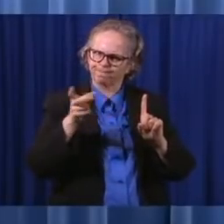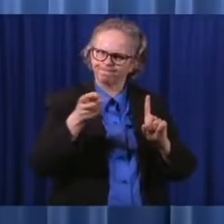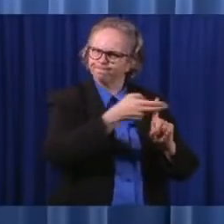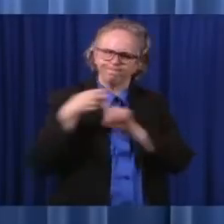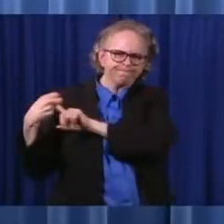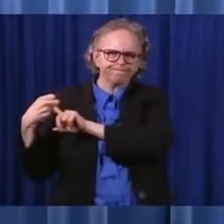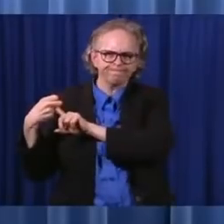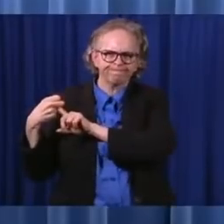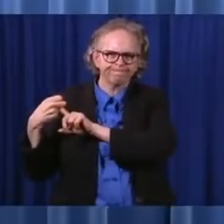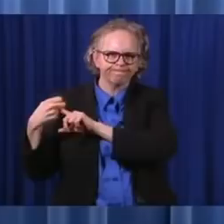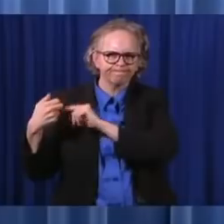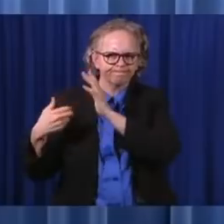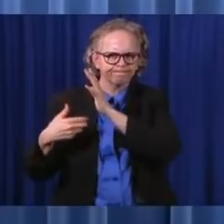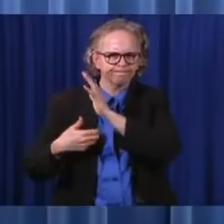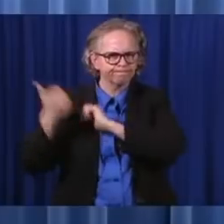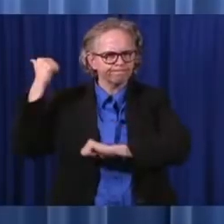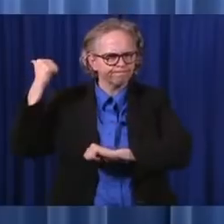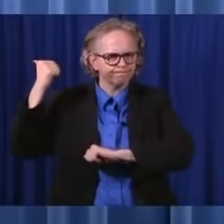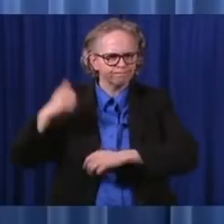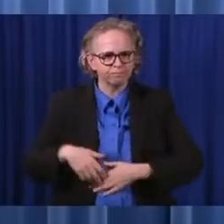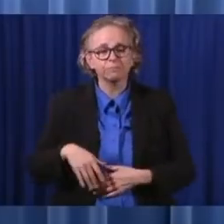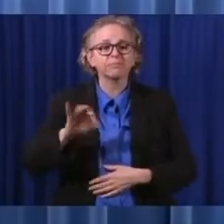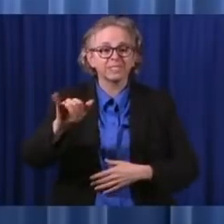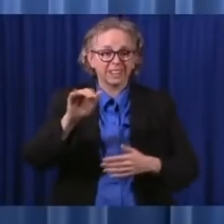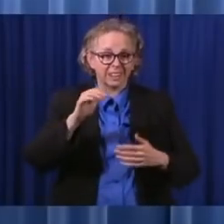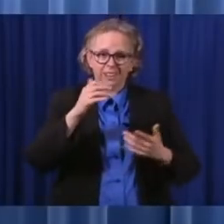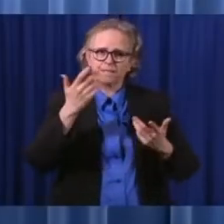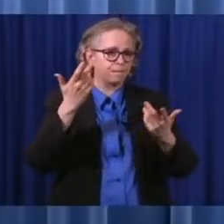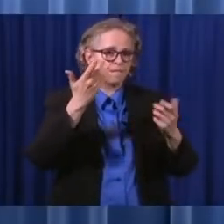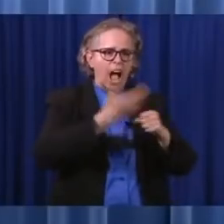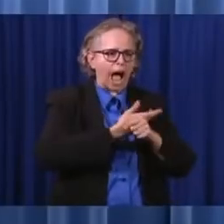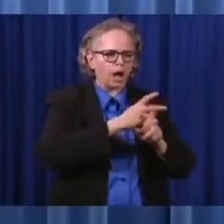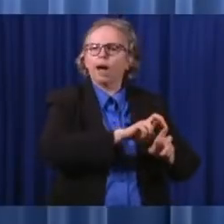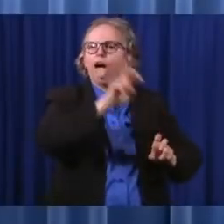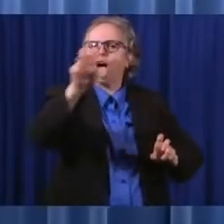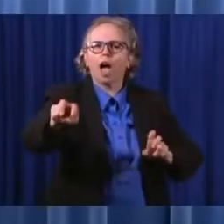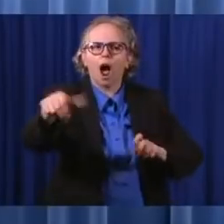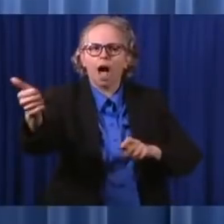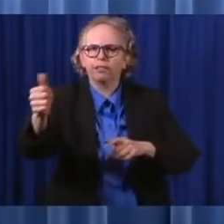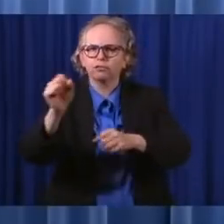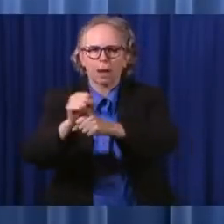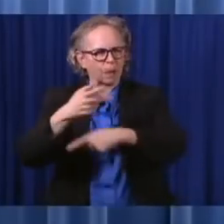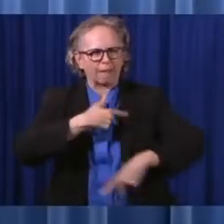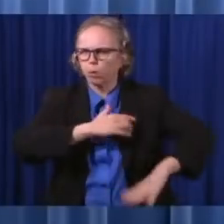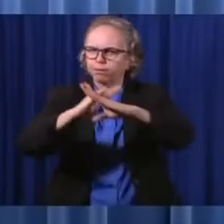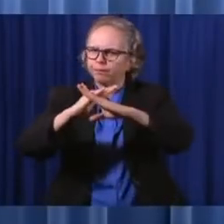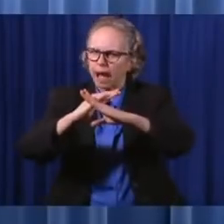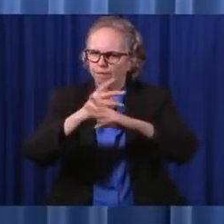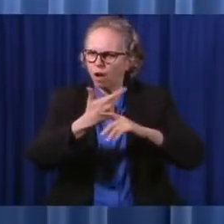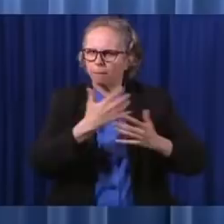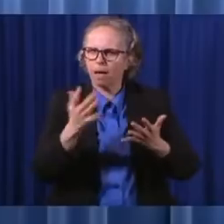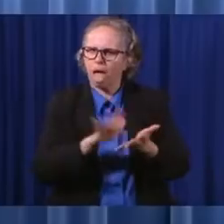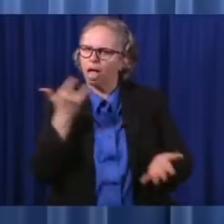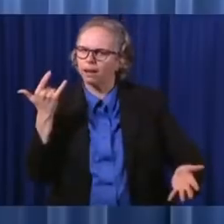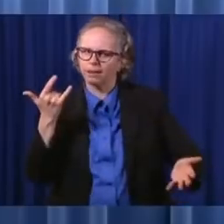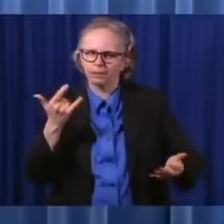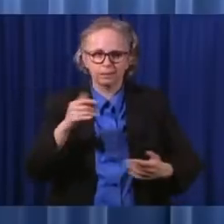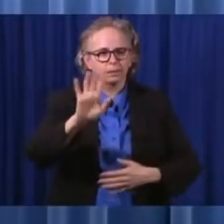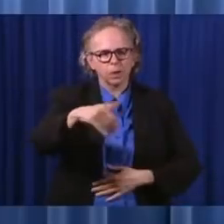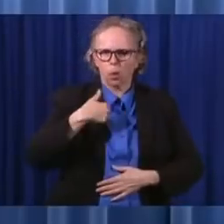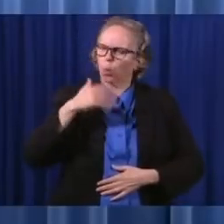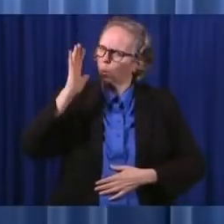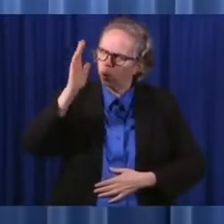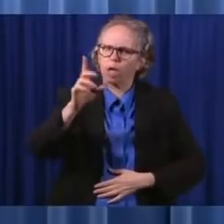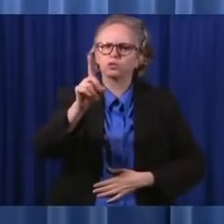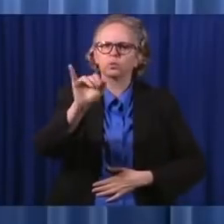other for that person's record to follow them. And there's things we can do, and there are things I intend to do. We have